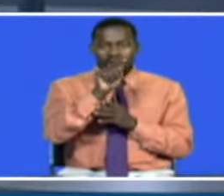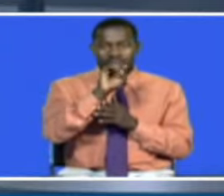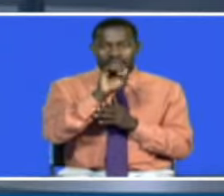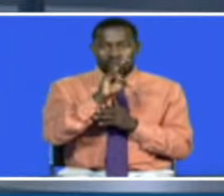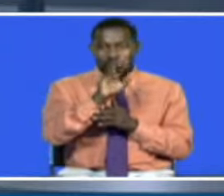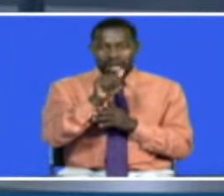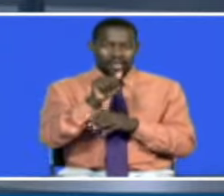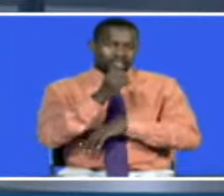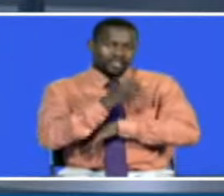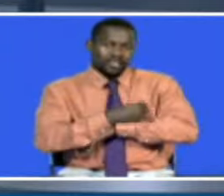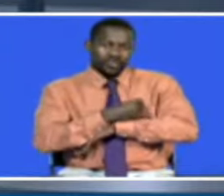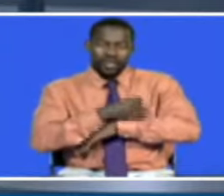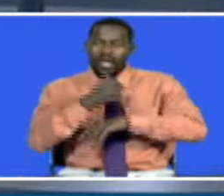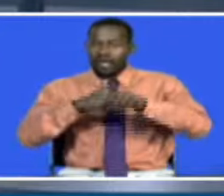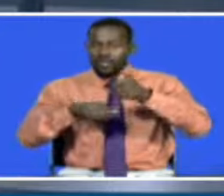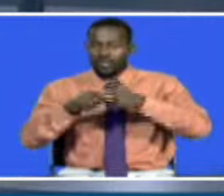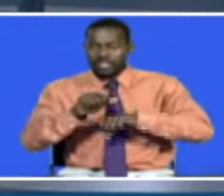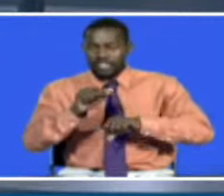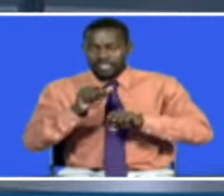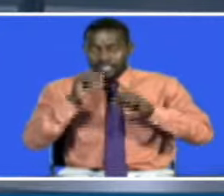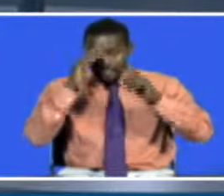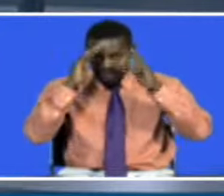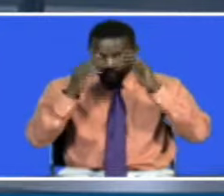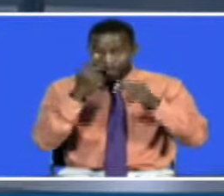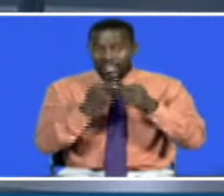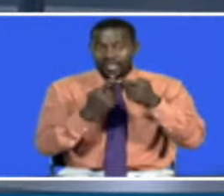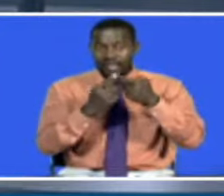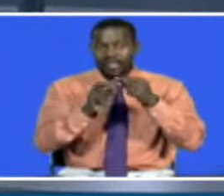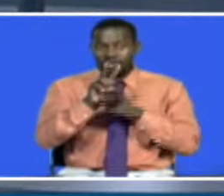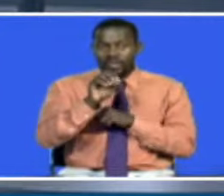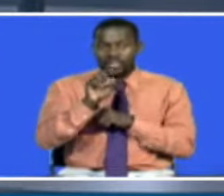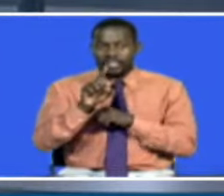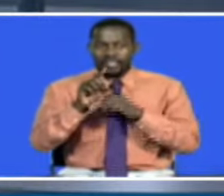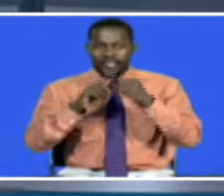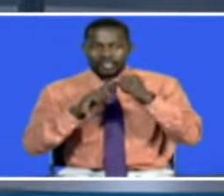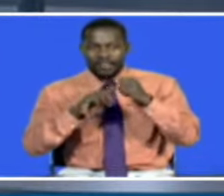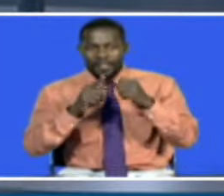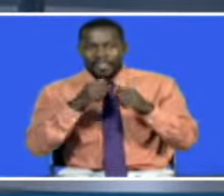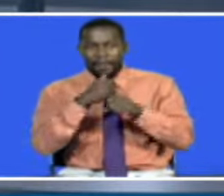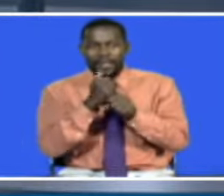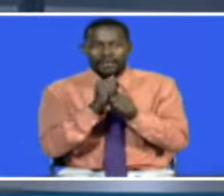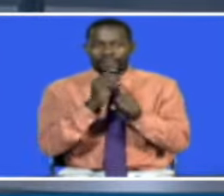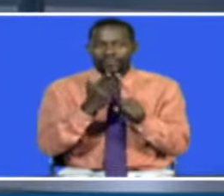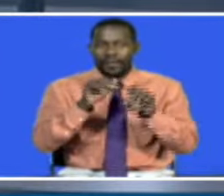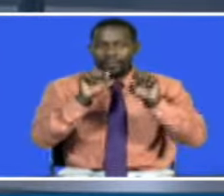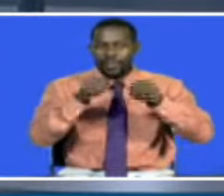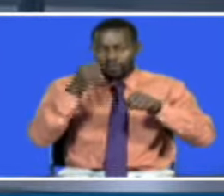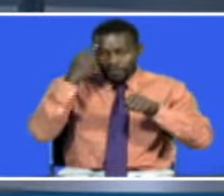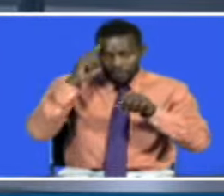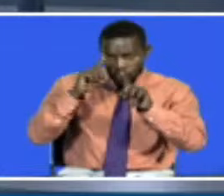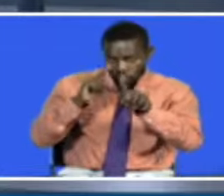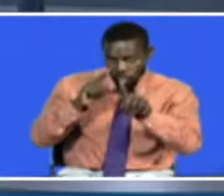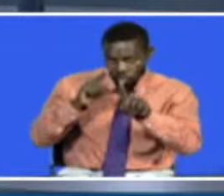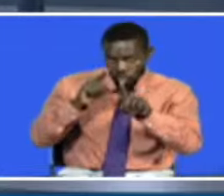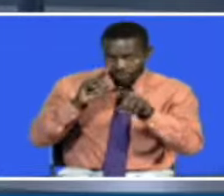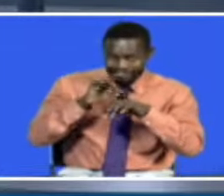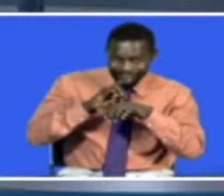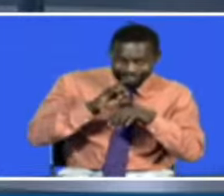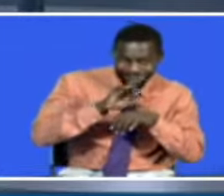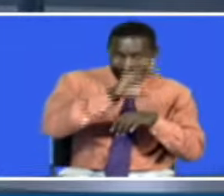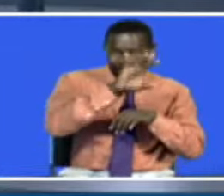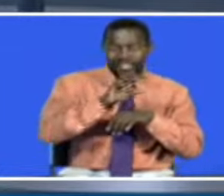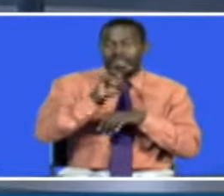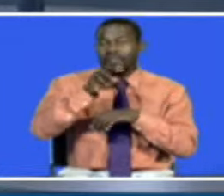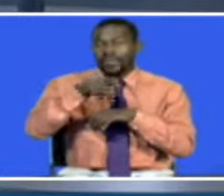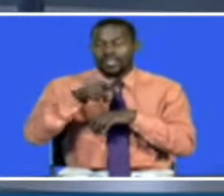Action Initiative back in the year 2016, made it possible for you to send your member of parliament home or to